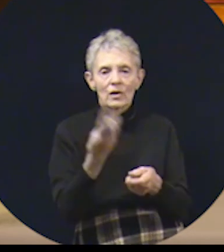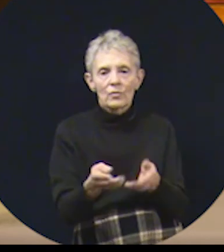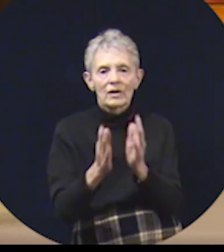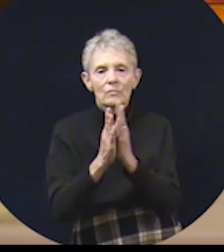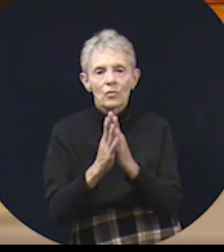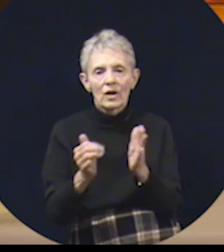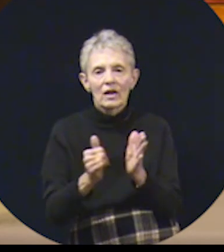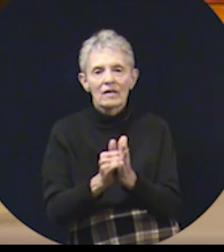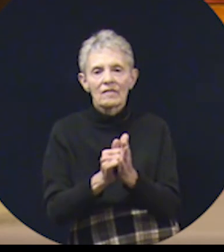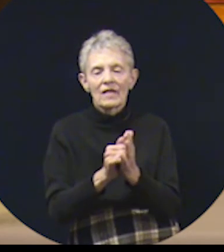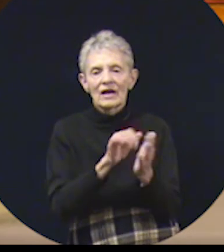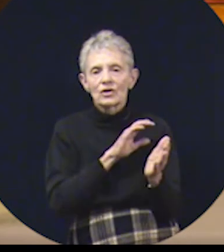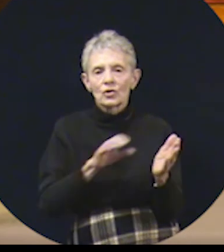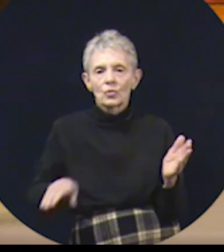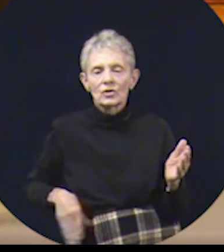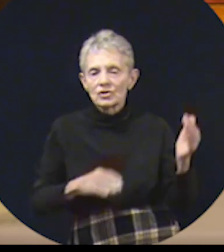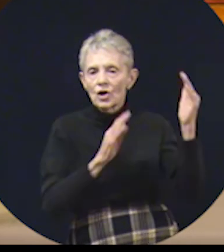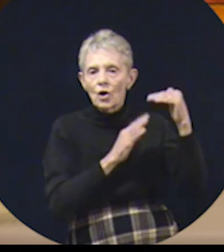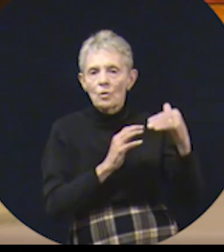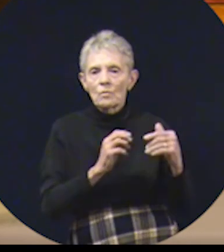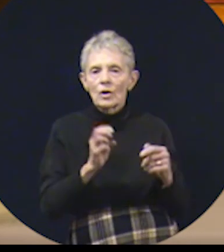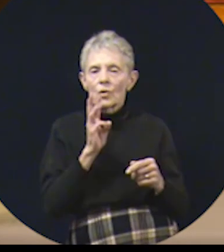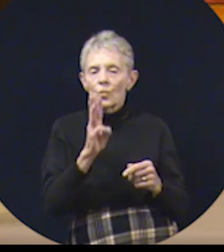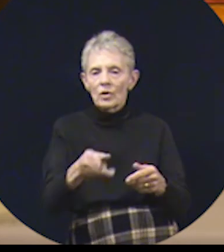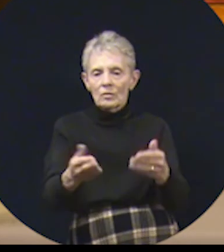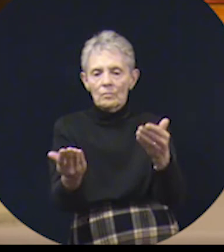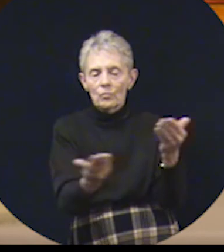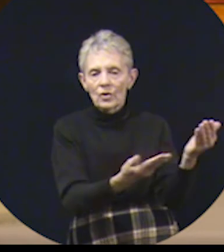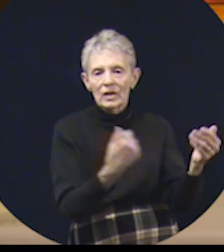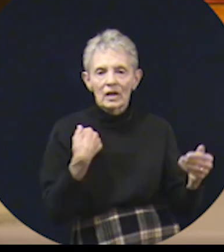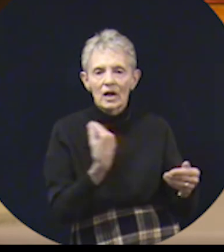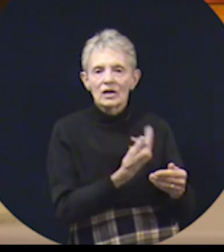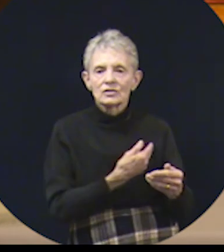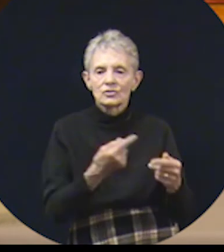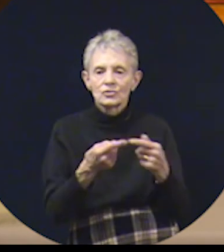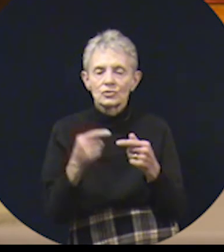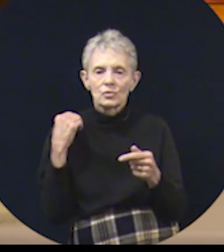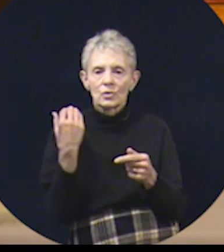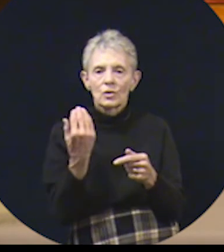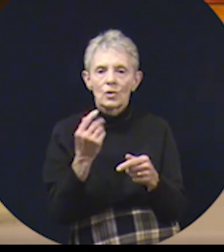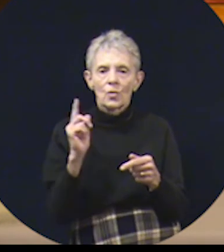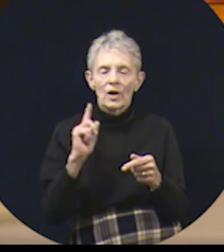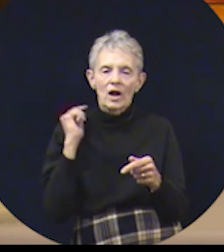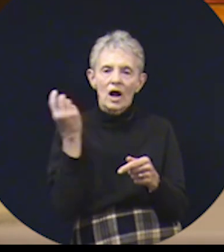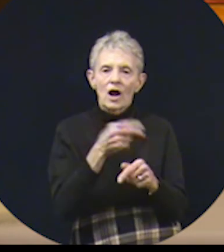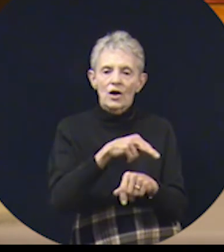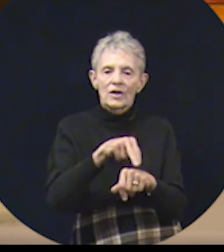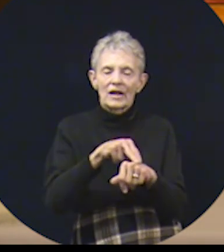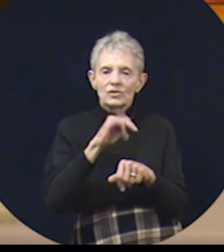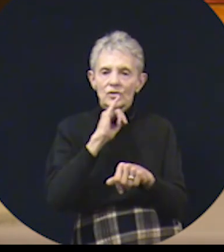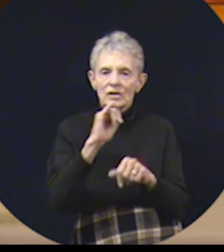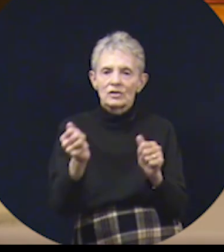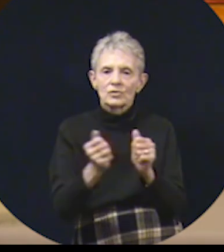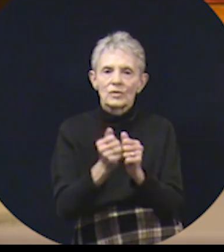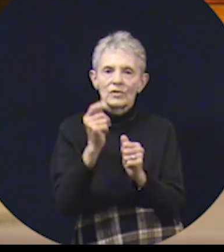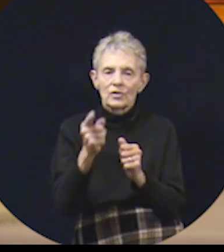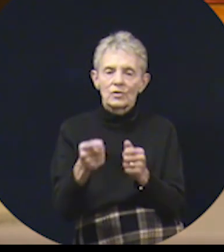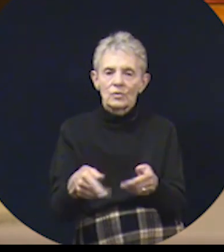hope may draw us onward to where our nature is united with you. We ask this through Christ our